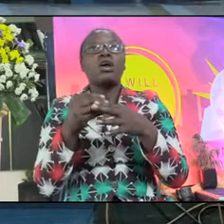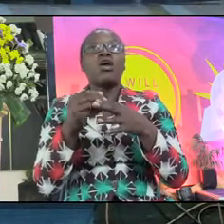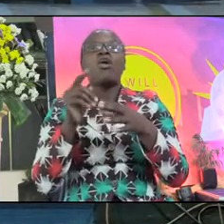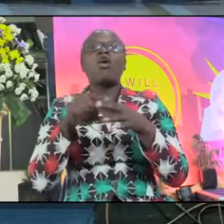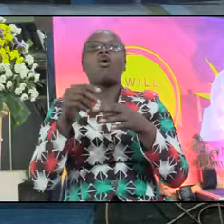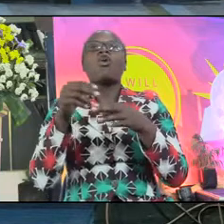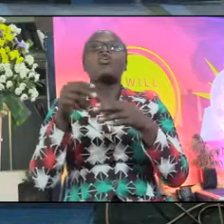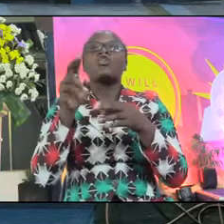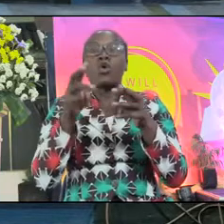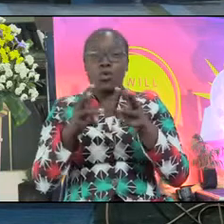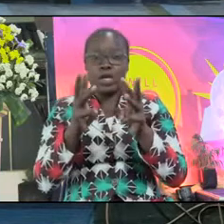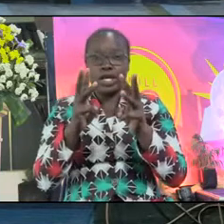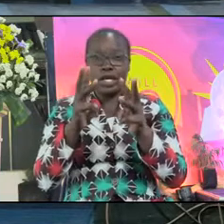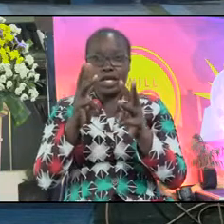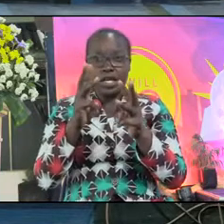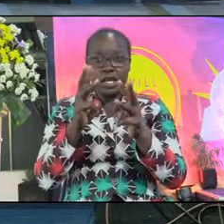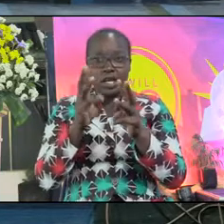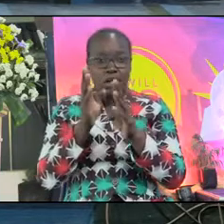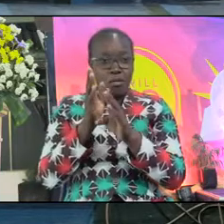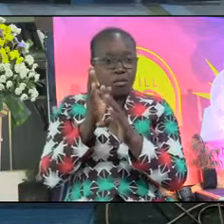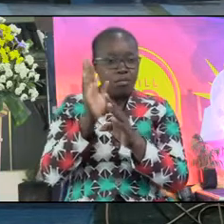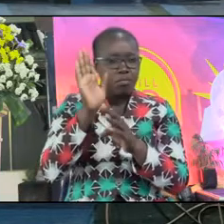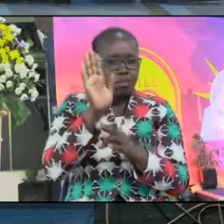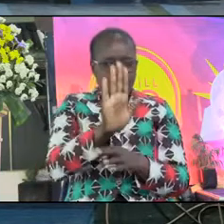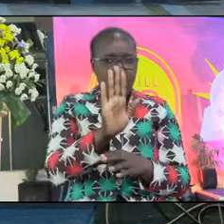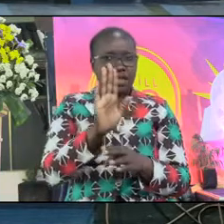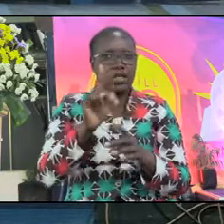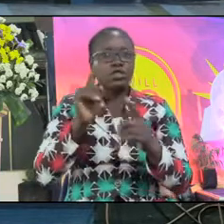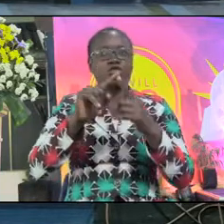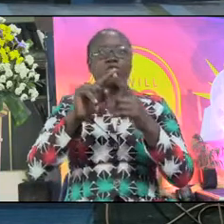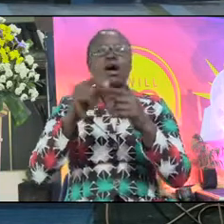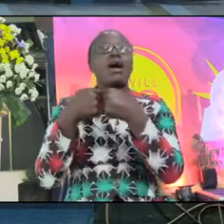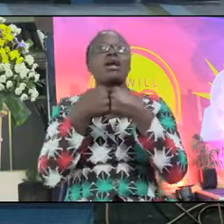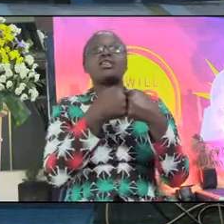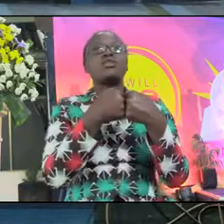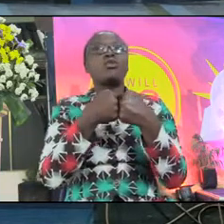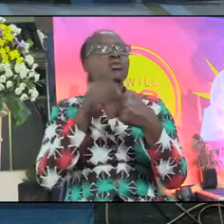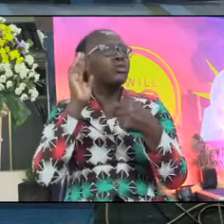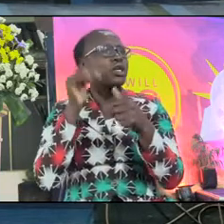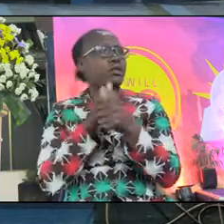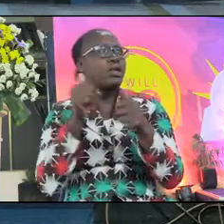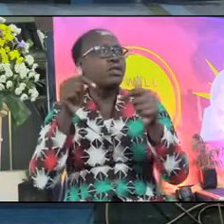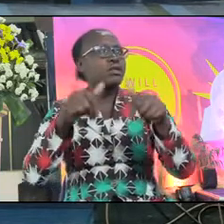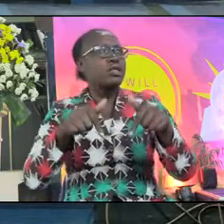or you are on your way back to a storm. Is somebody hearing me today?